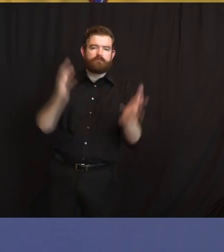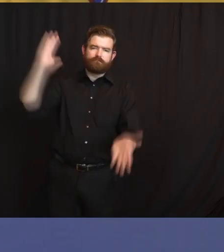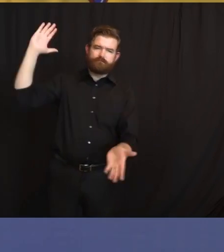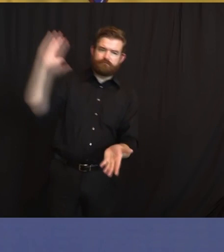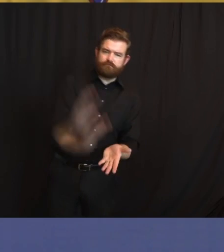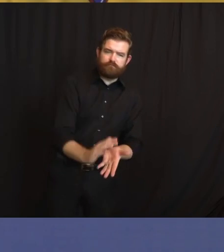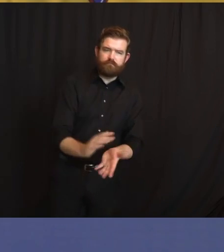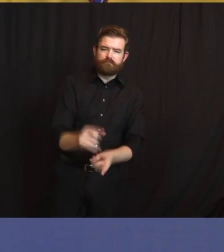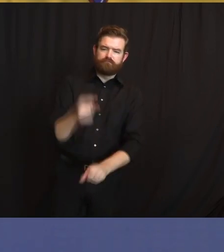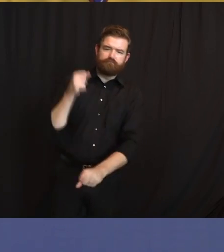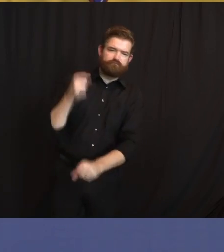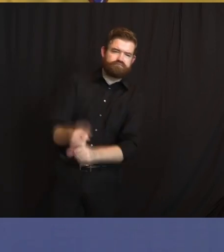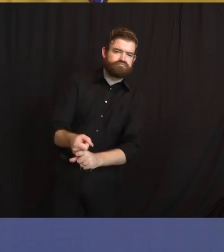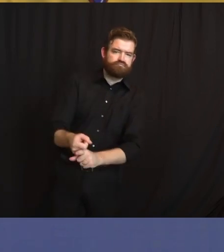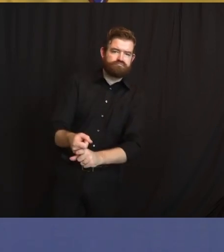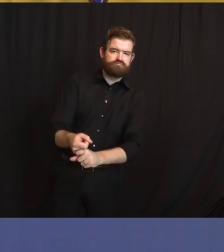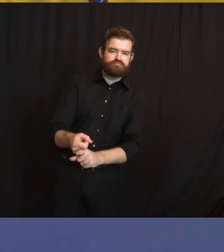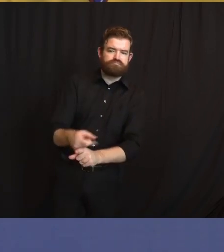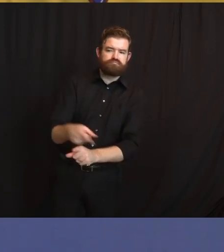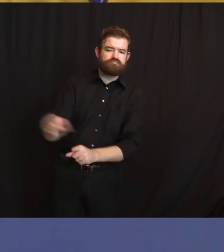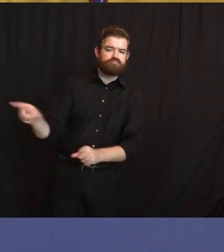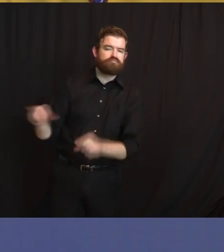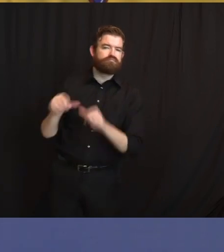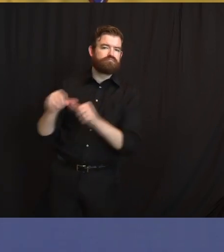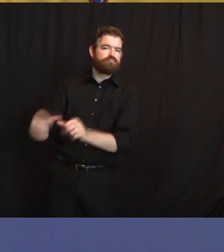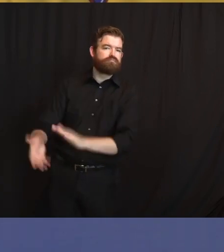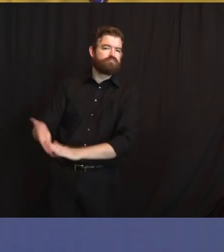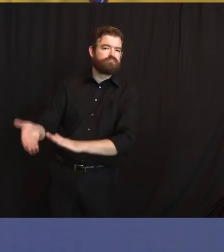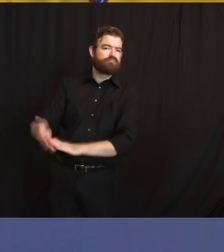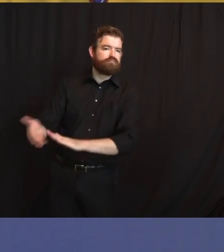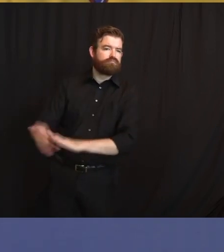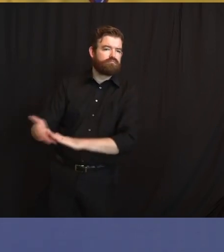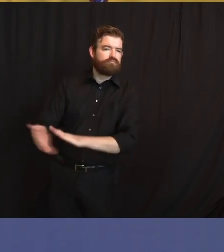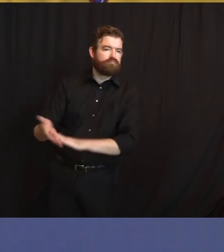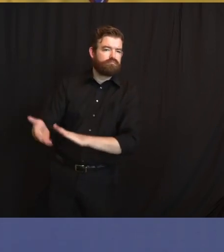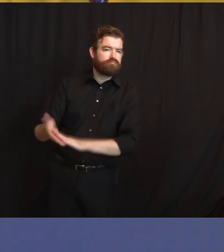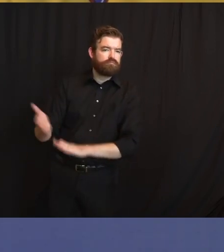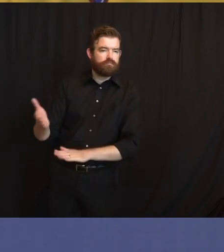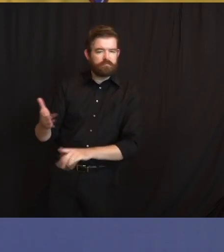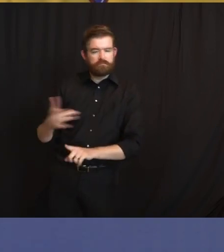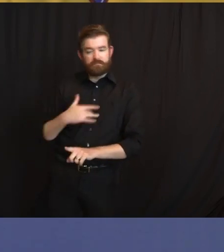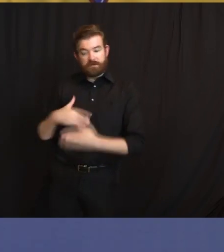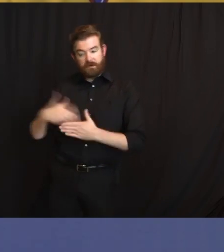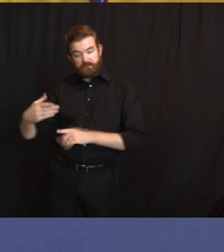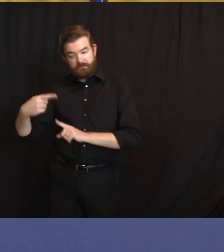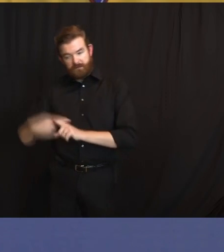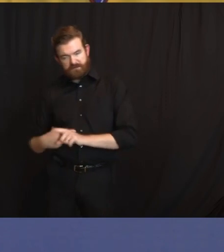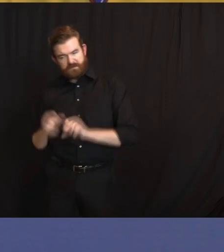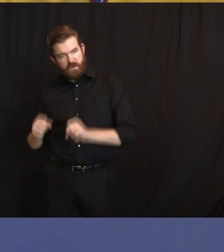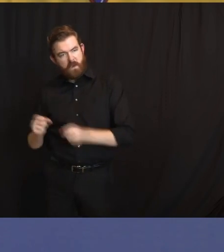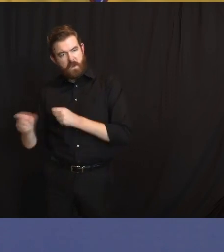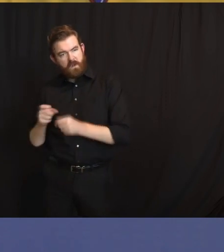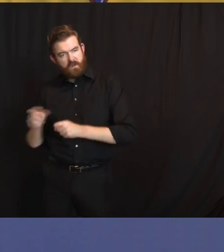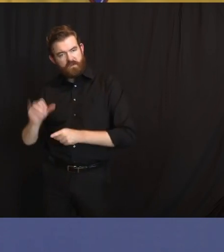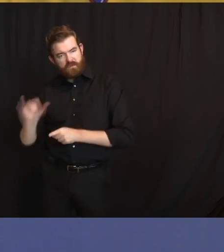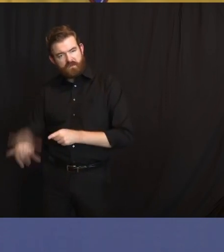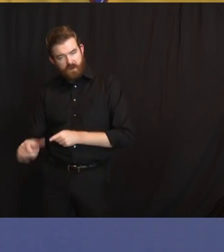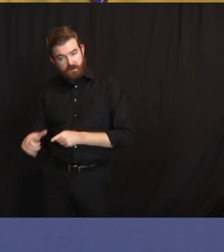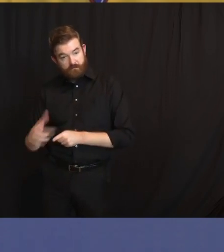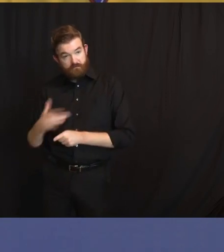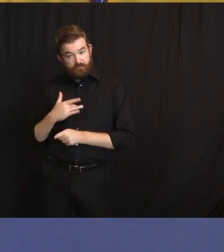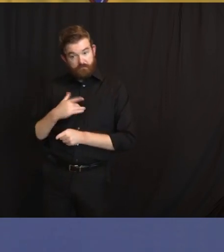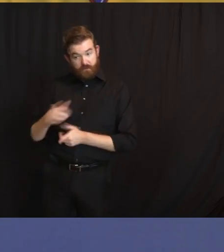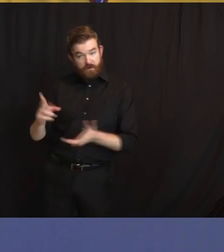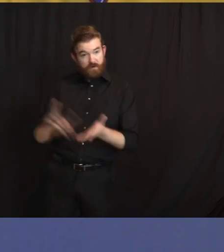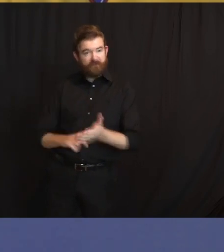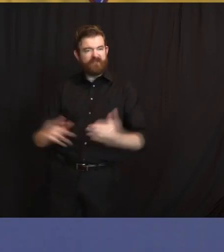are hopeful that we'll be able to manage it through the next month. And we think this is a fair deal for the state, and we